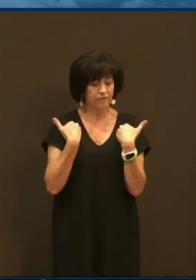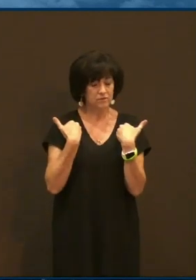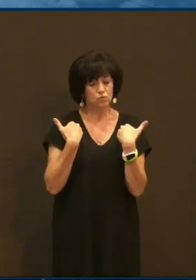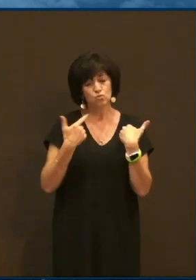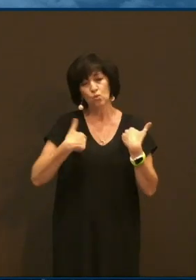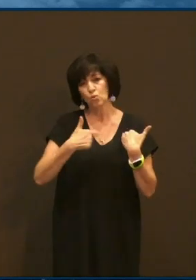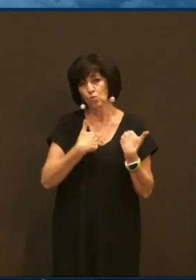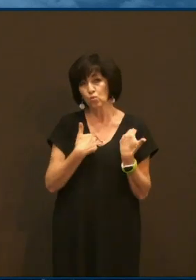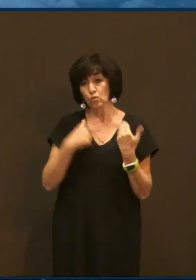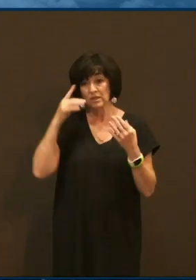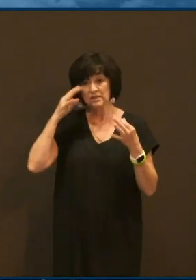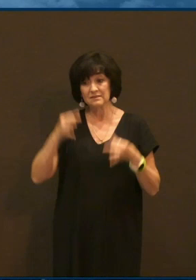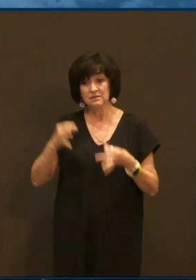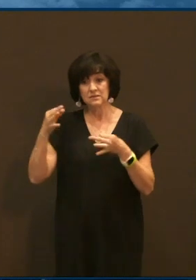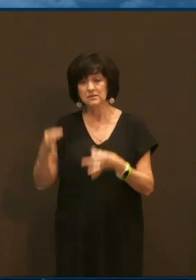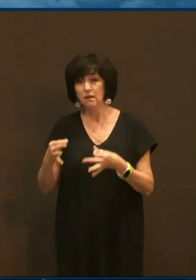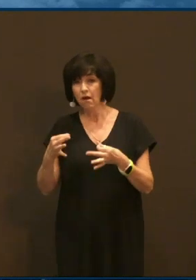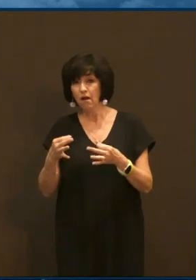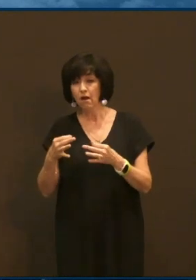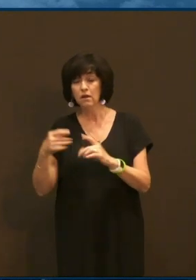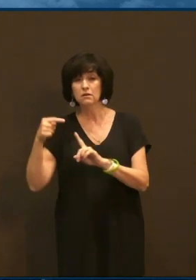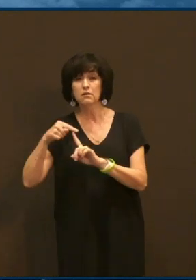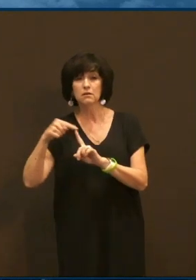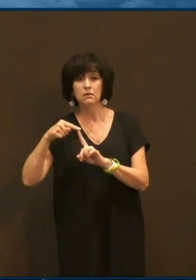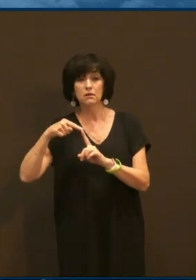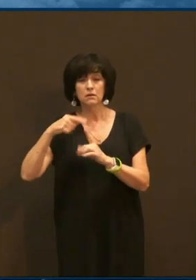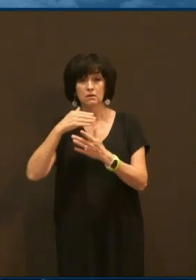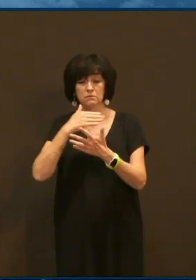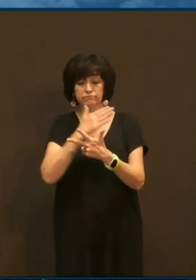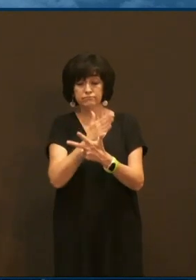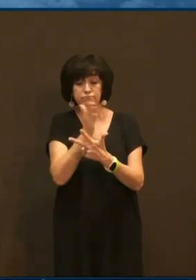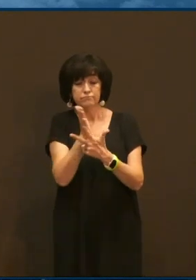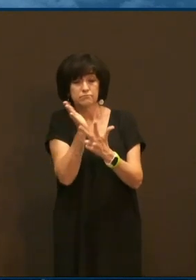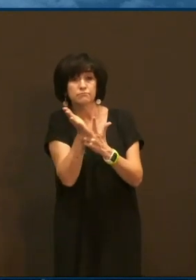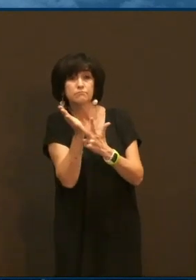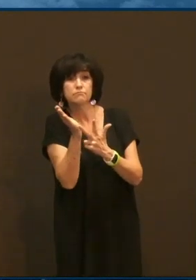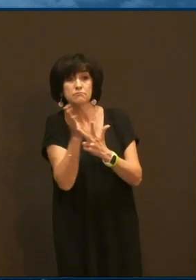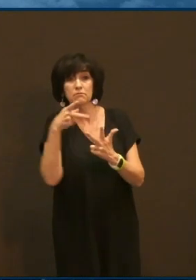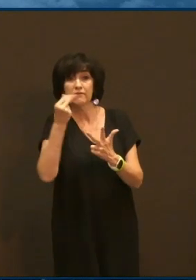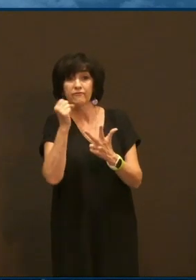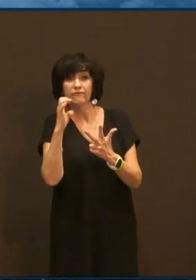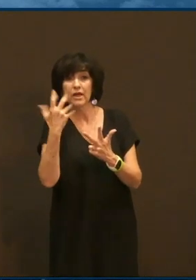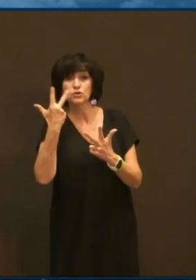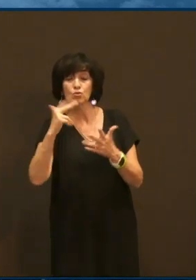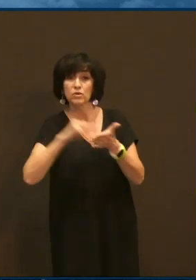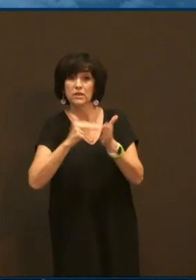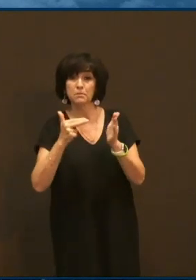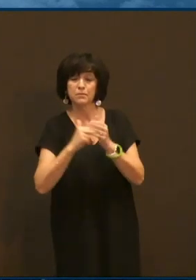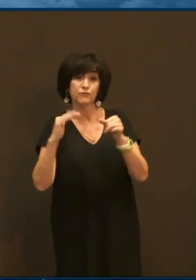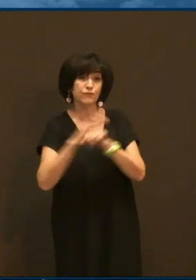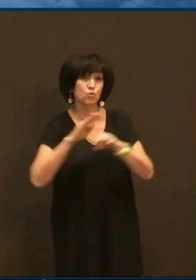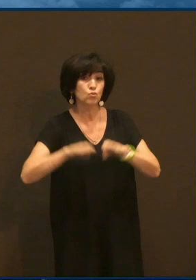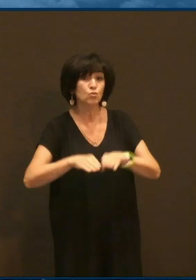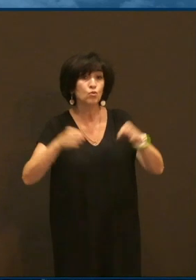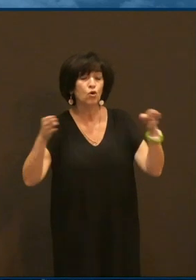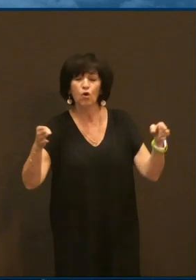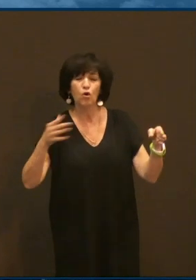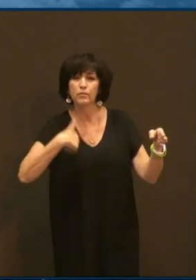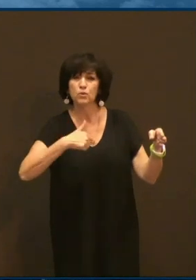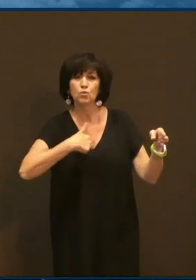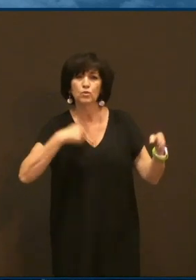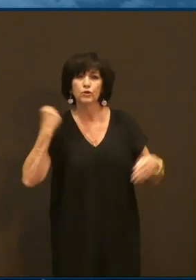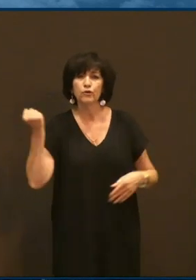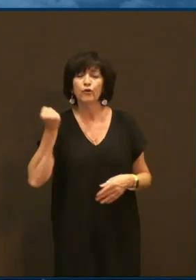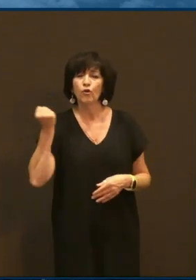relative to phase 3. We're well into phase 2 now, and there have been some observations of activity in